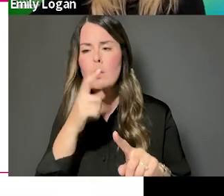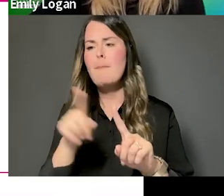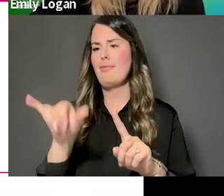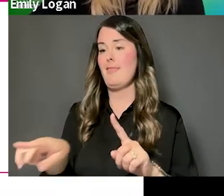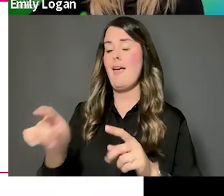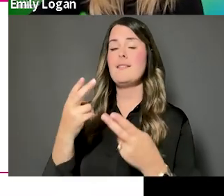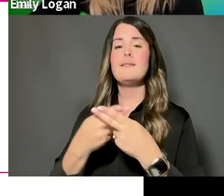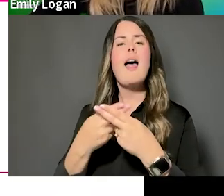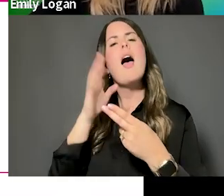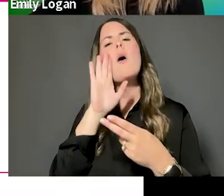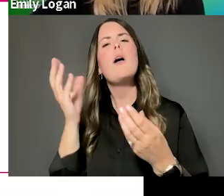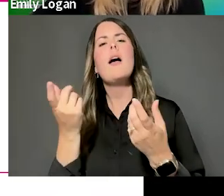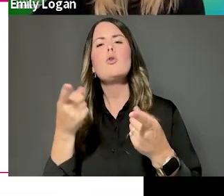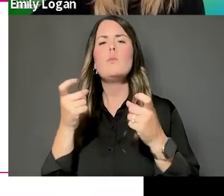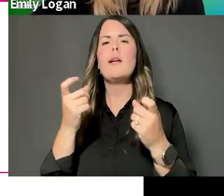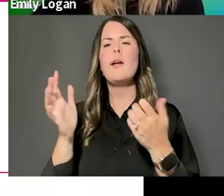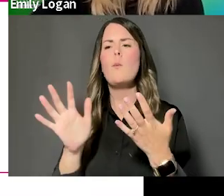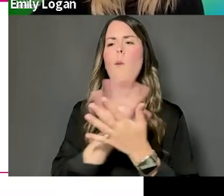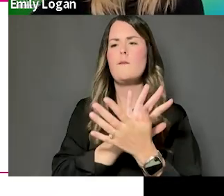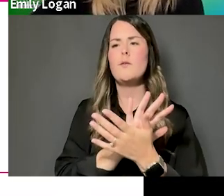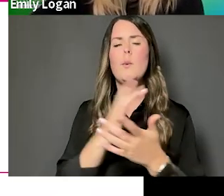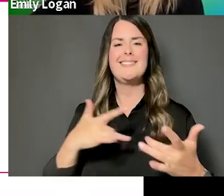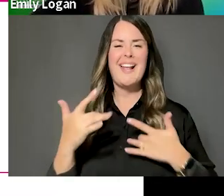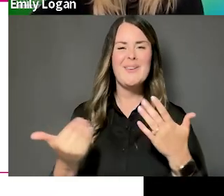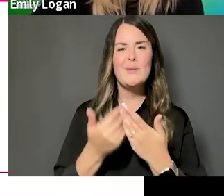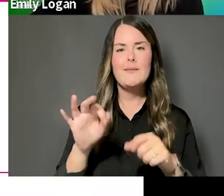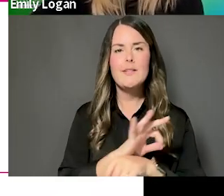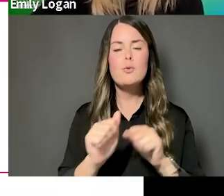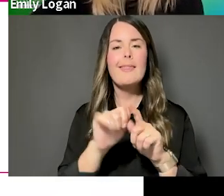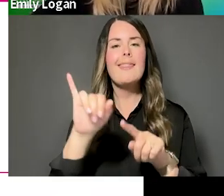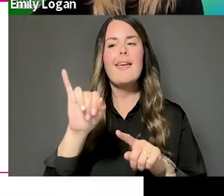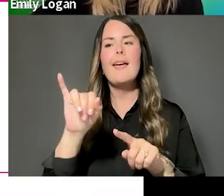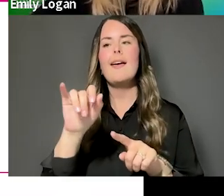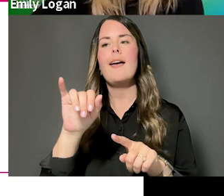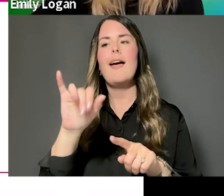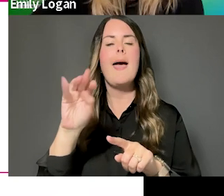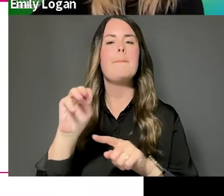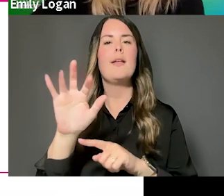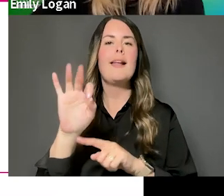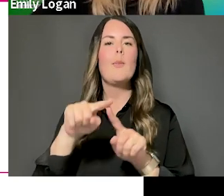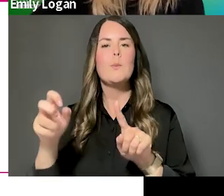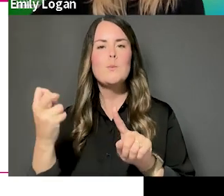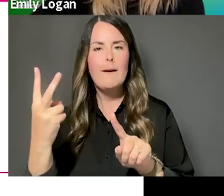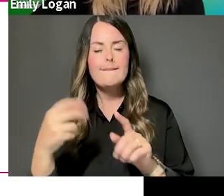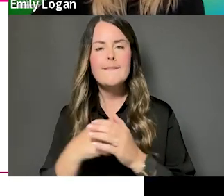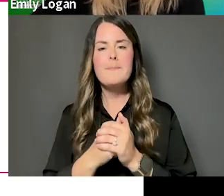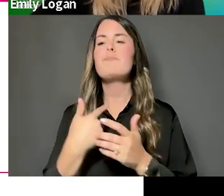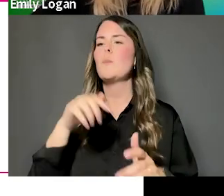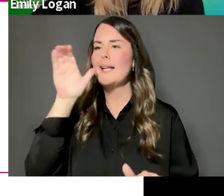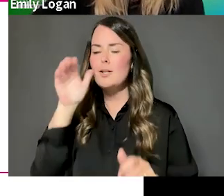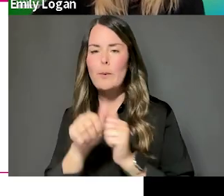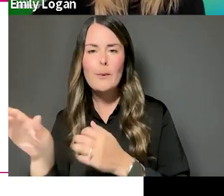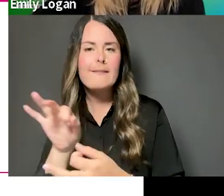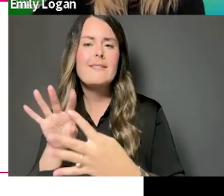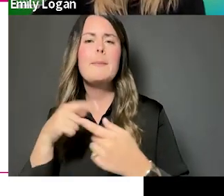but this slide gives you a quick overview of the exciting new features in 9-12 IM 360 for our problem-based curriculum.